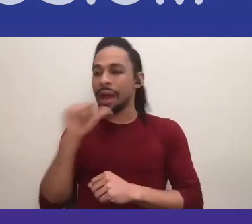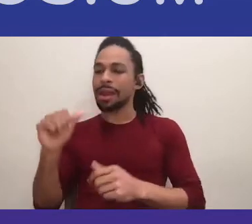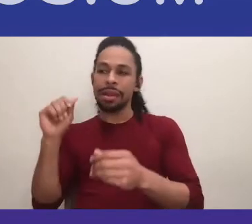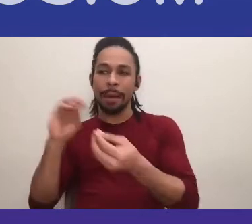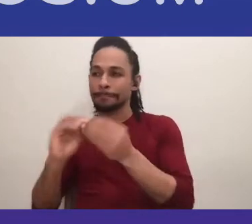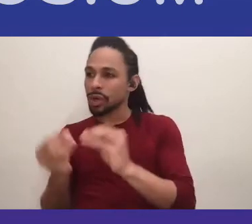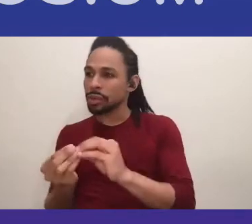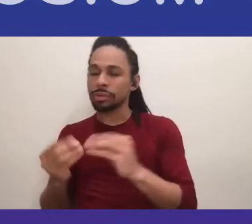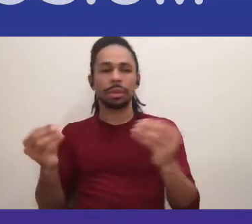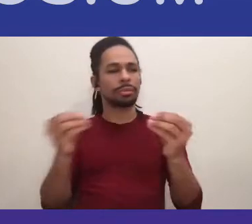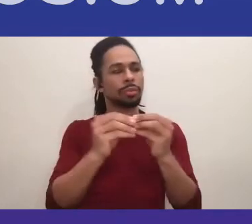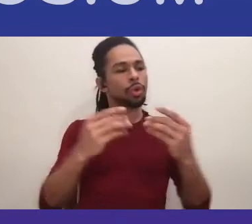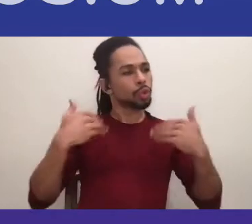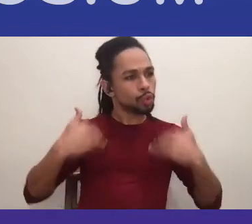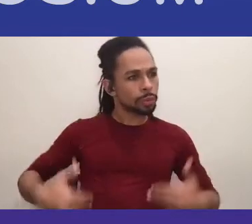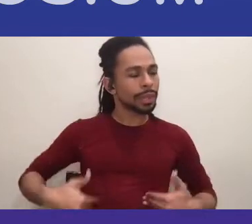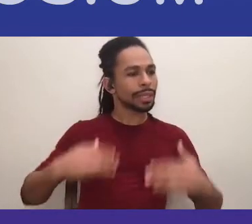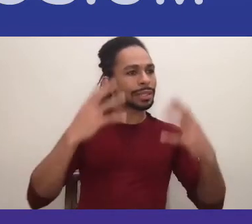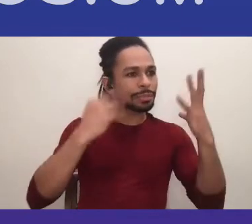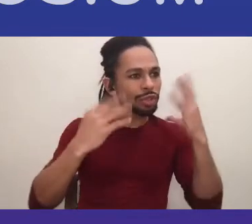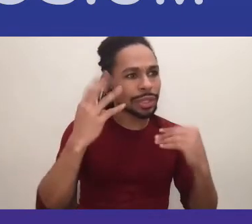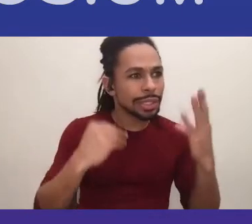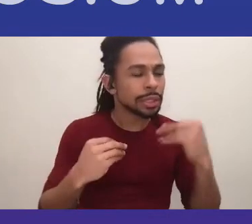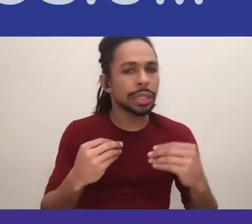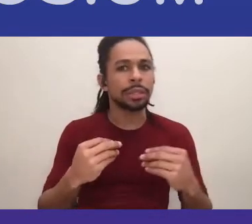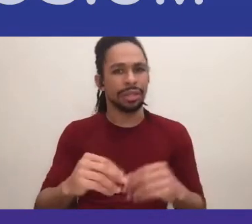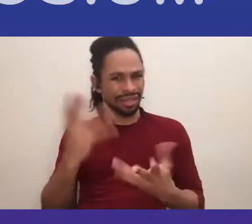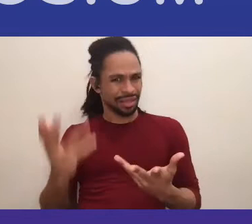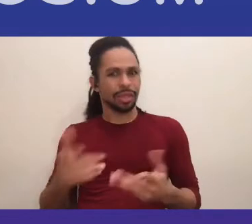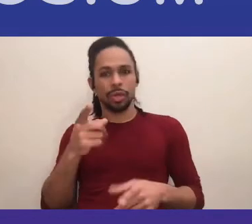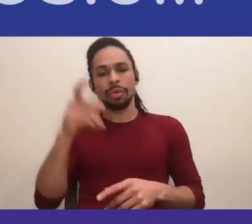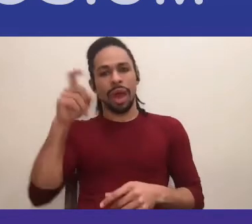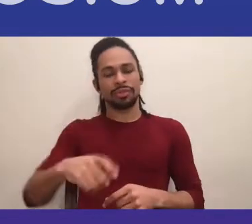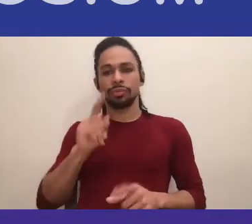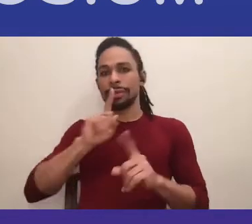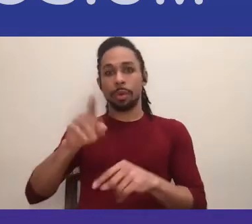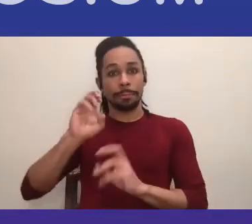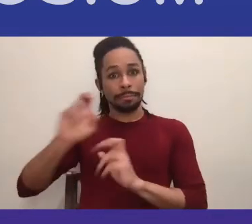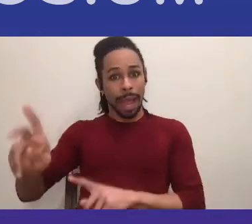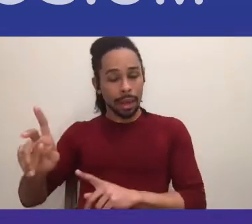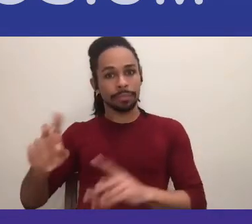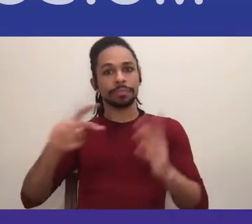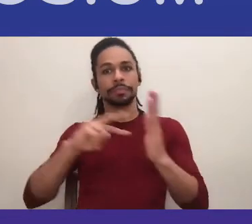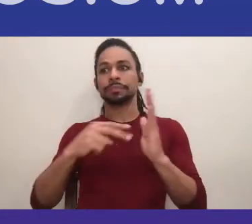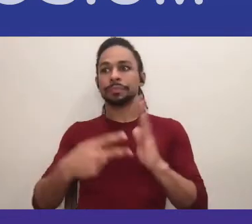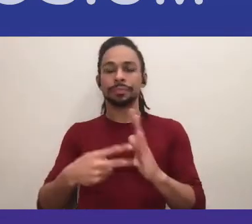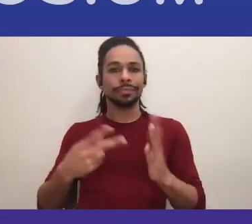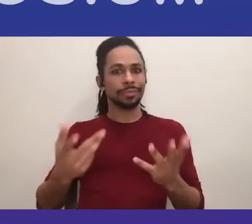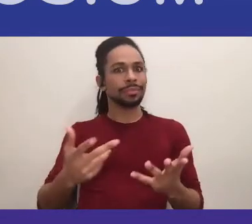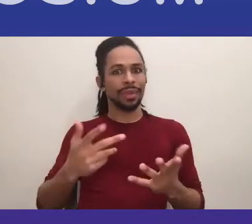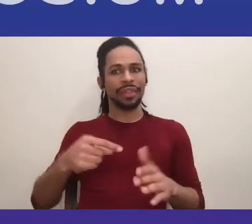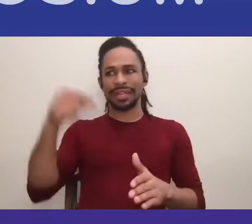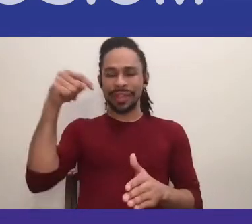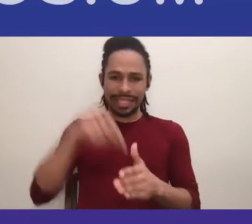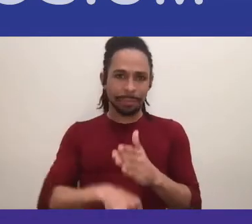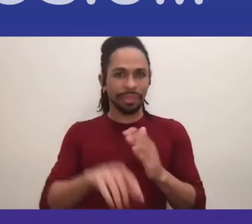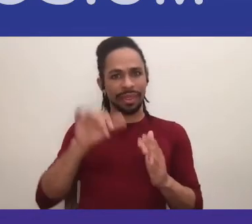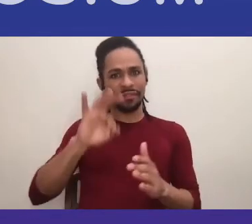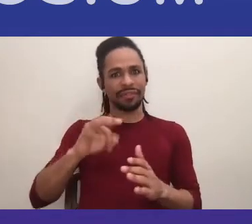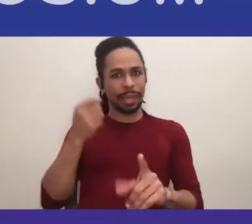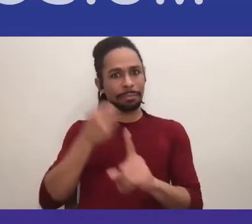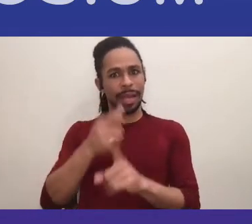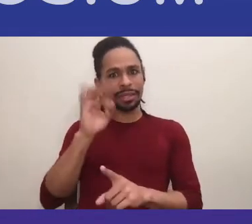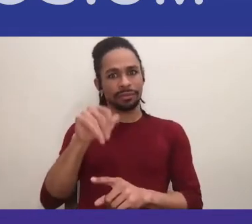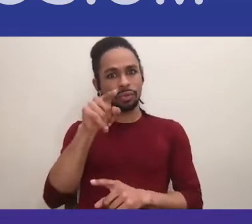human experiences, like when you have to report back, you have to report like the depth of the impact of you as